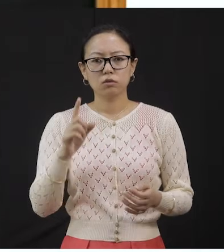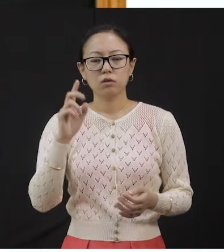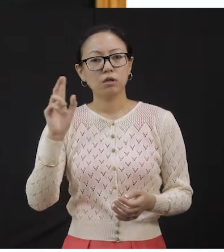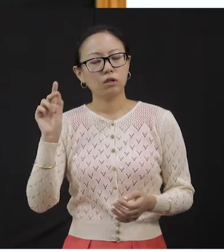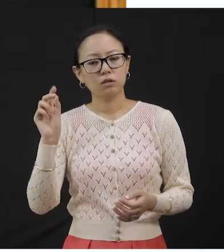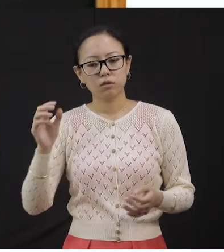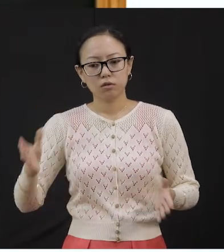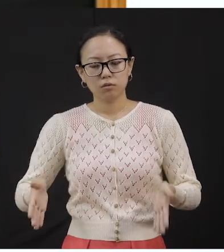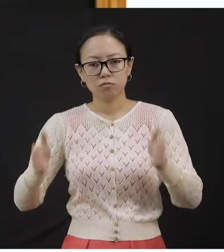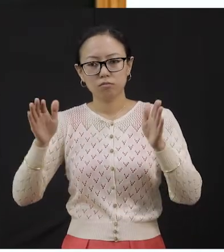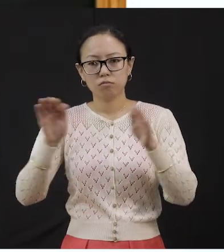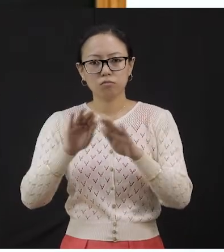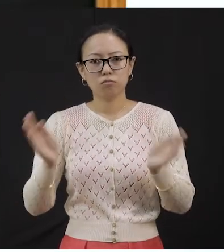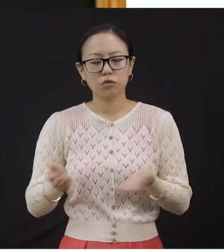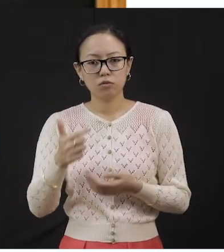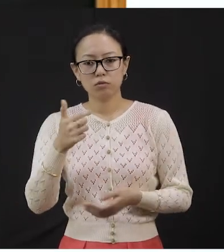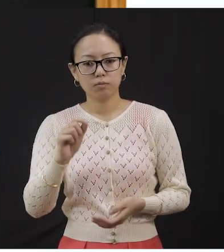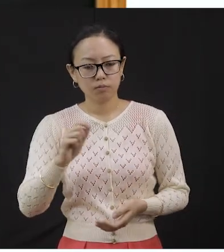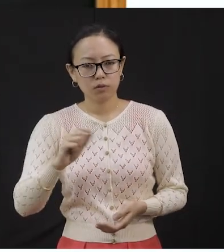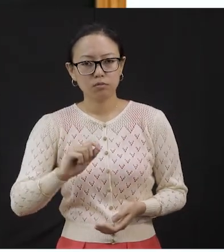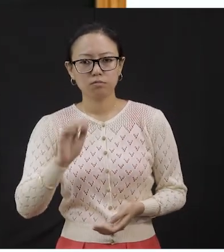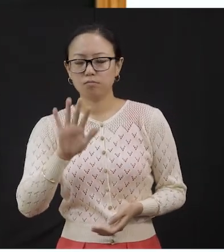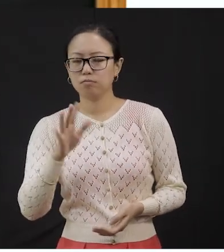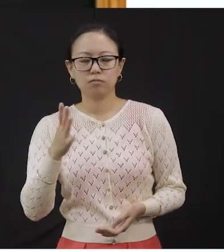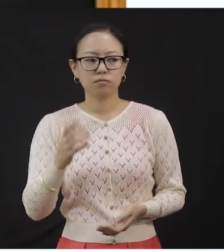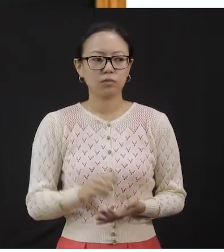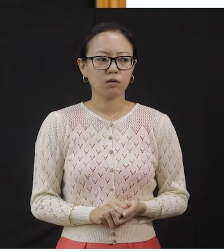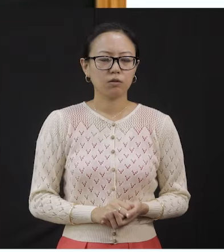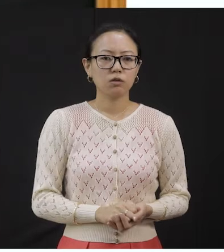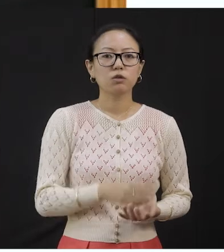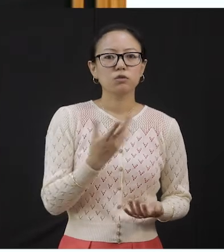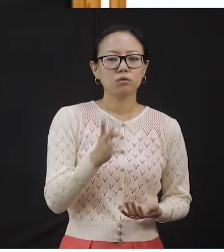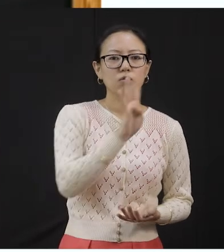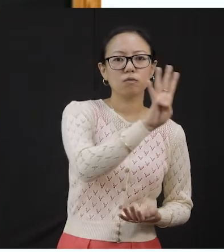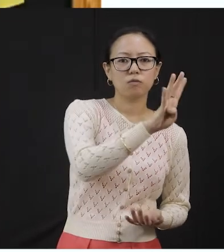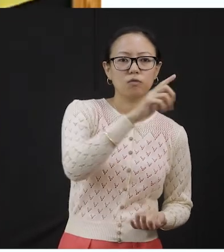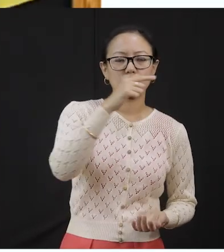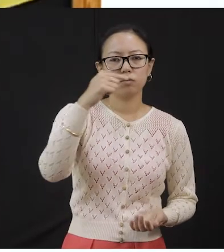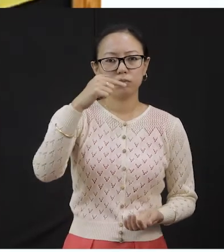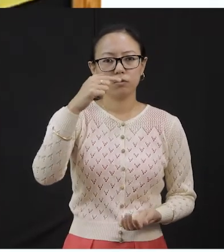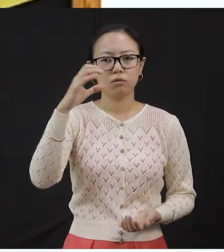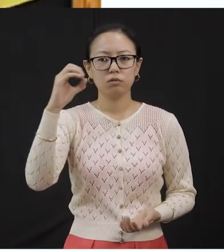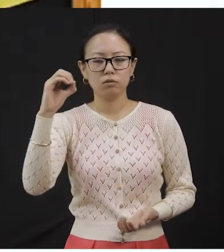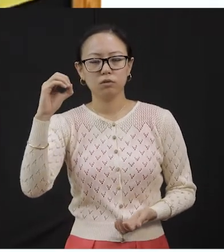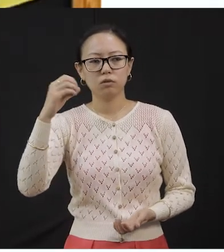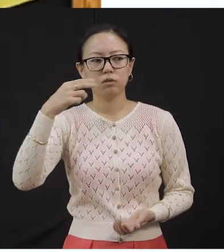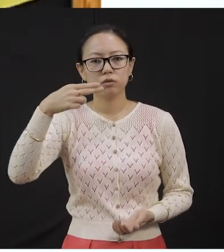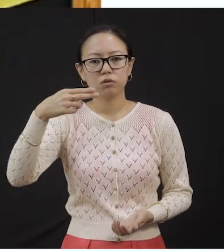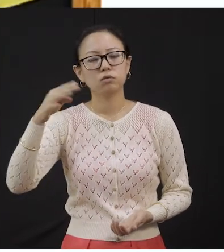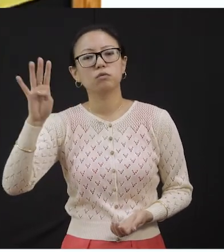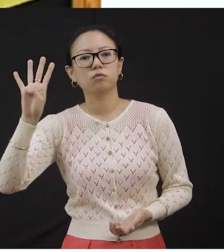nothing. That is 0. 4 minus 0. Then we get